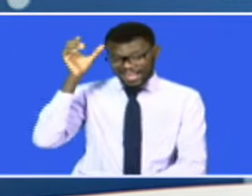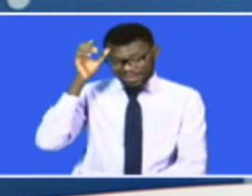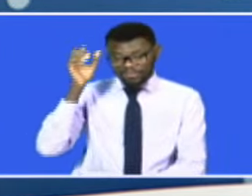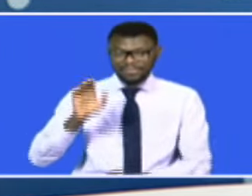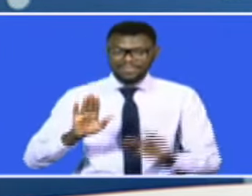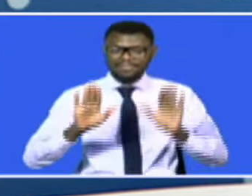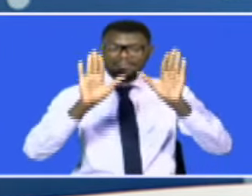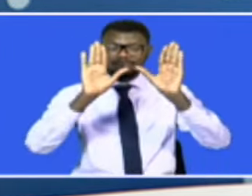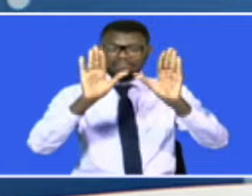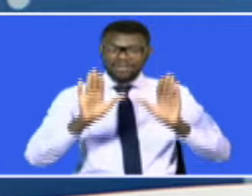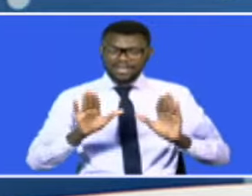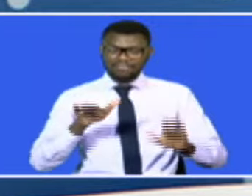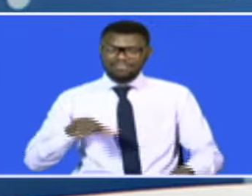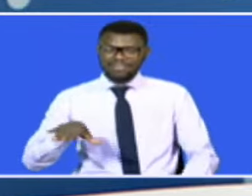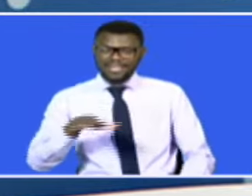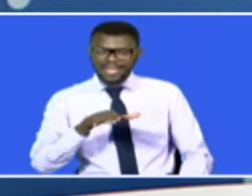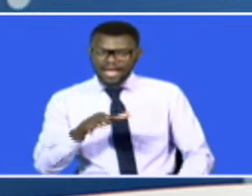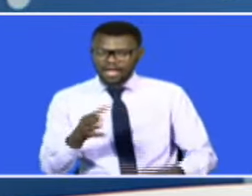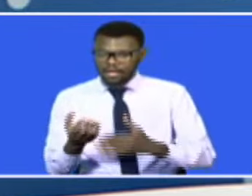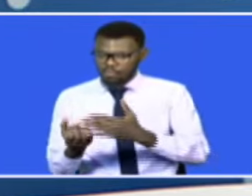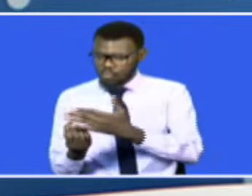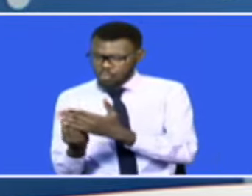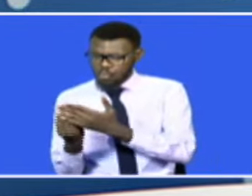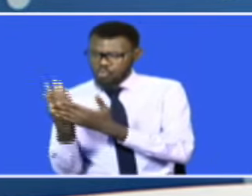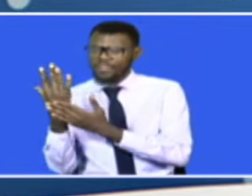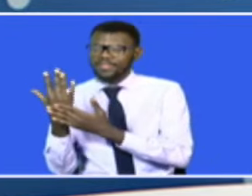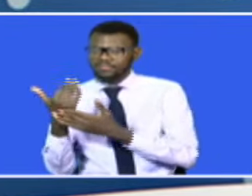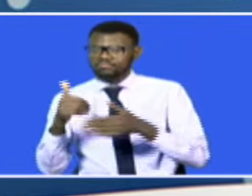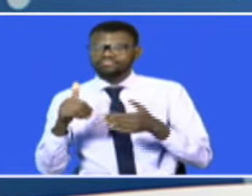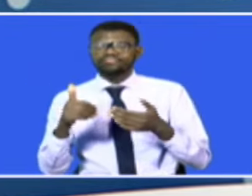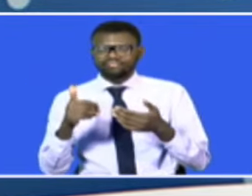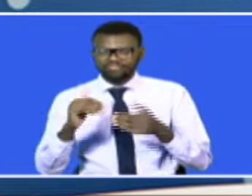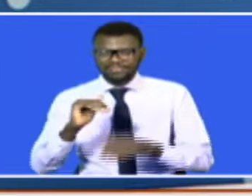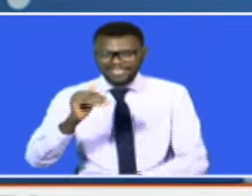hub for growth and urbanization in the region.